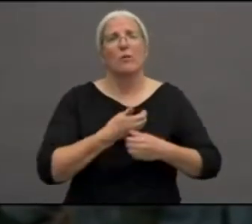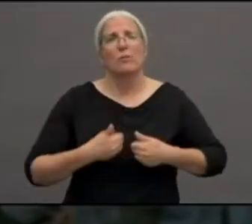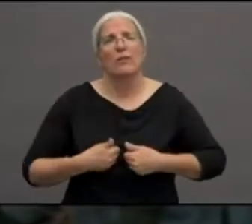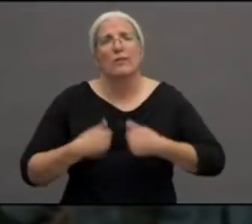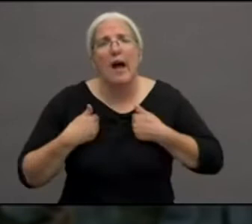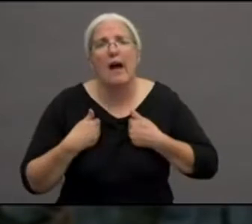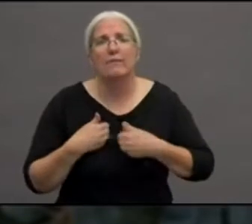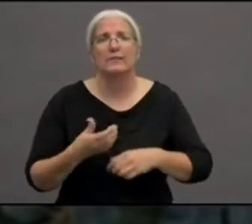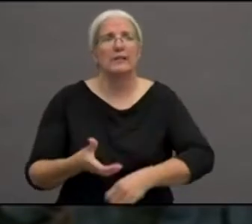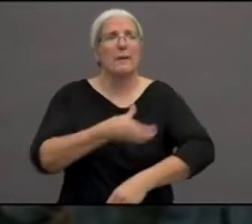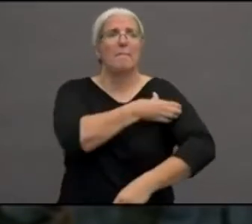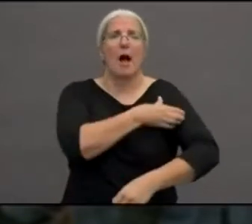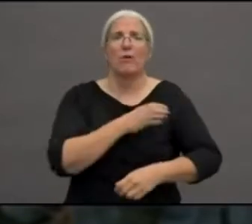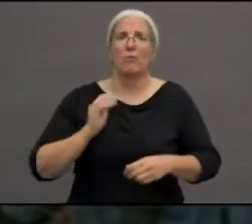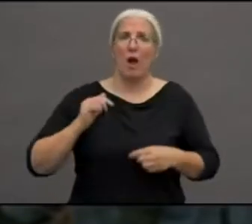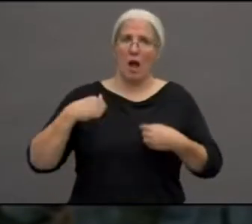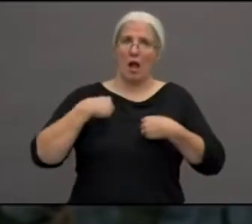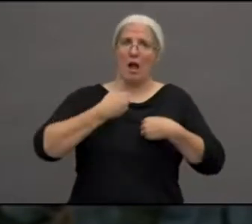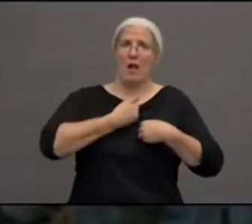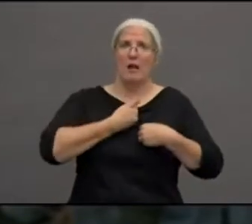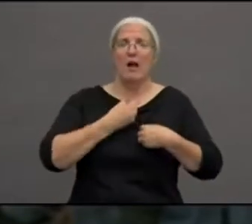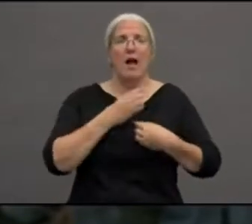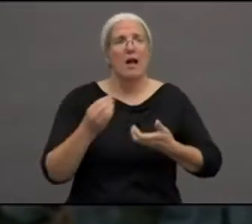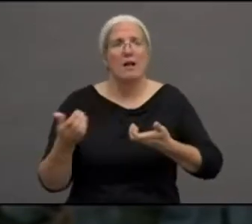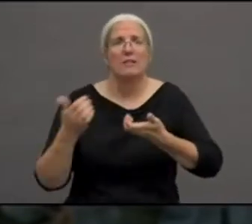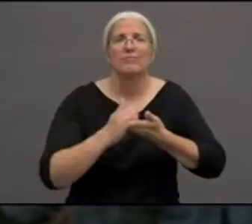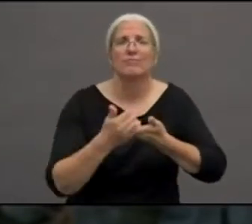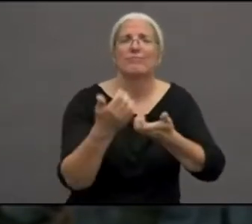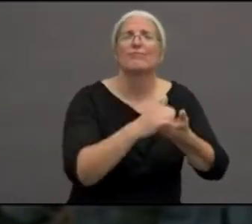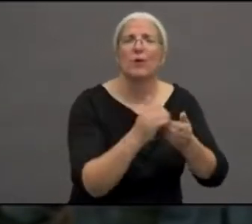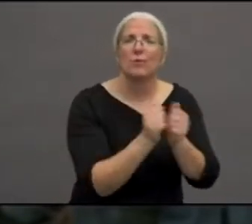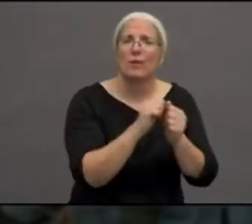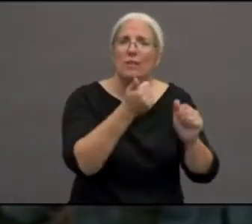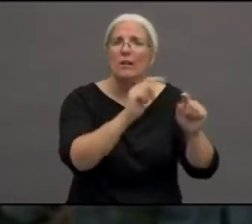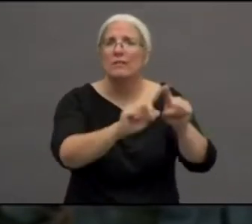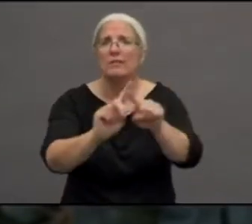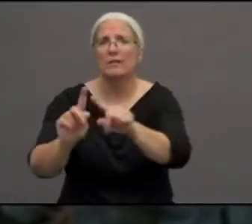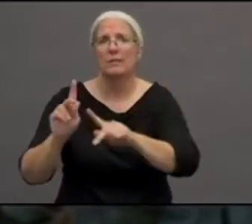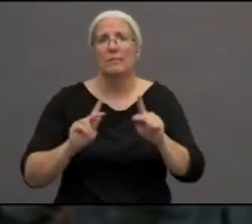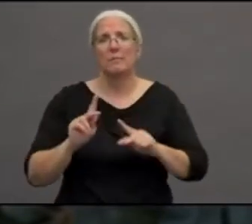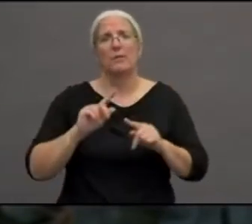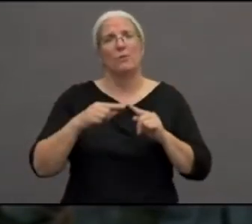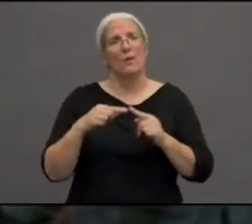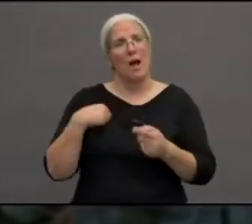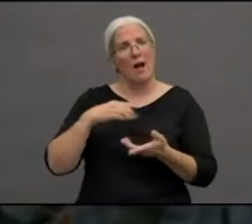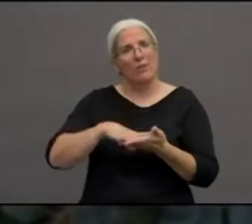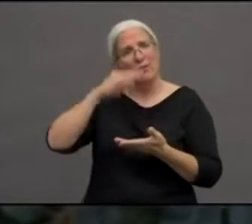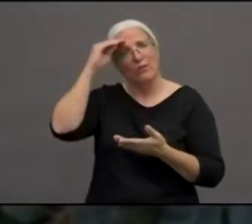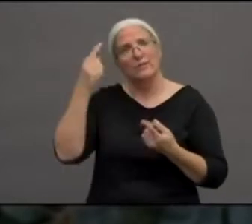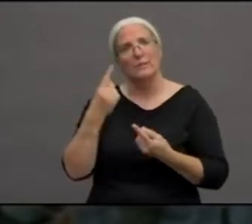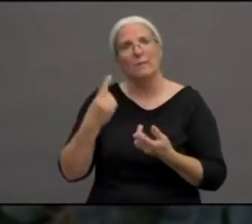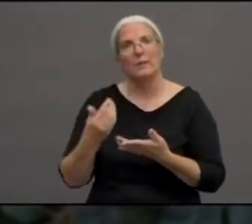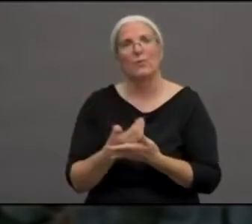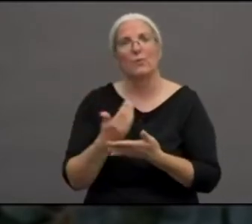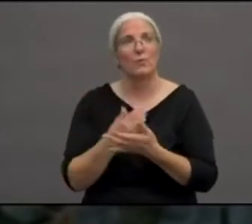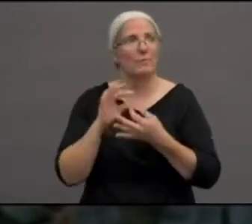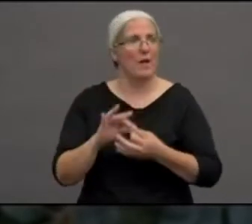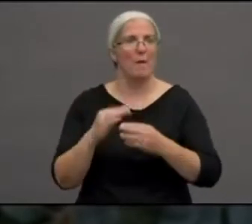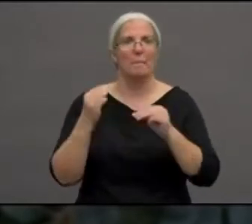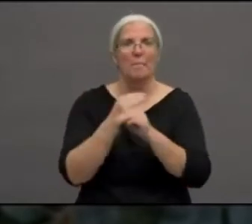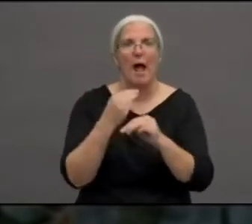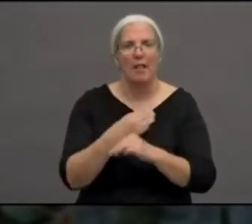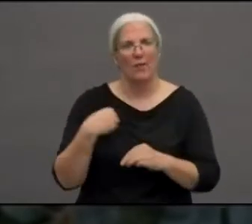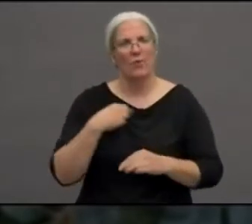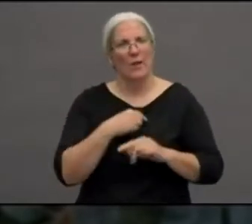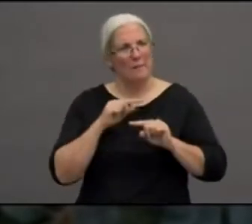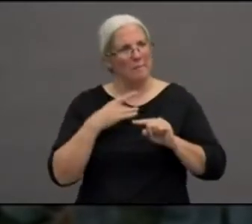we collaborate with others. So when you want to learn something about math, we go to teachers